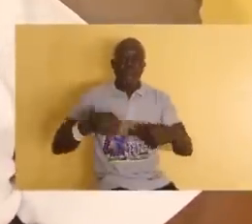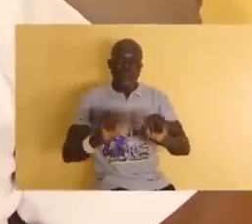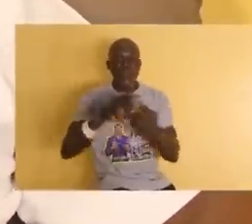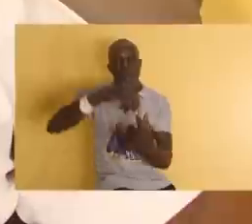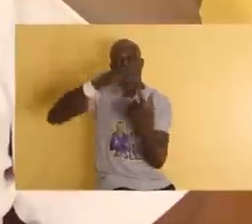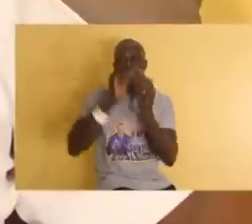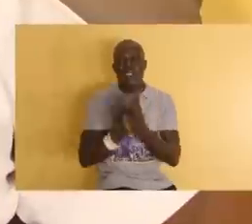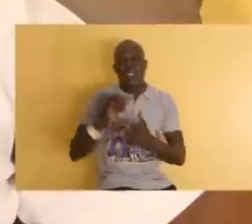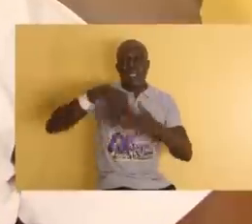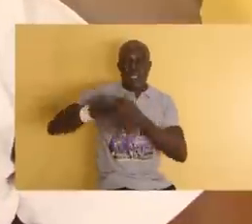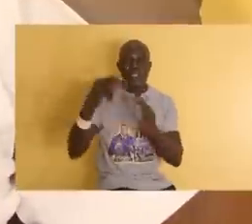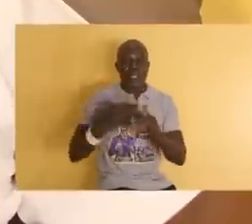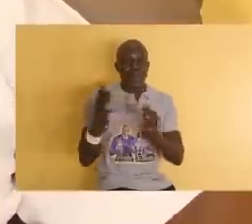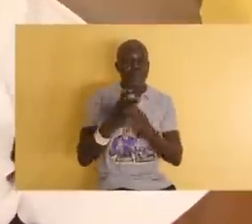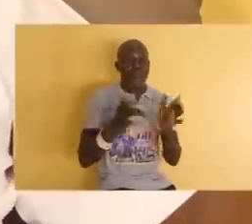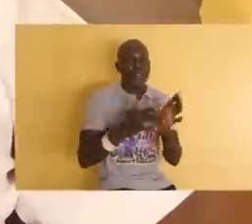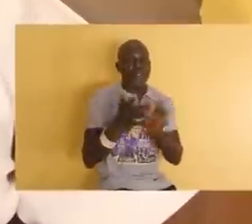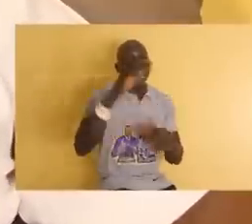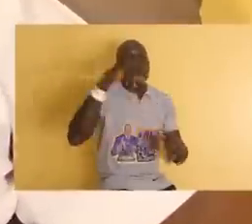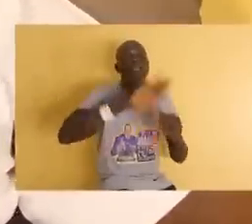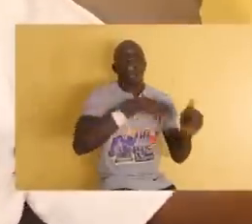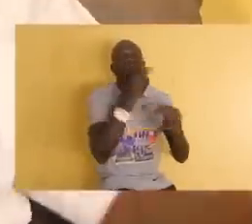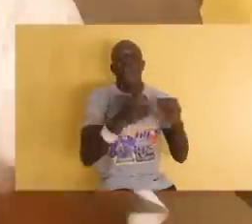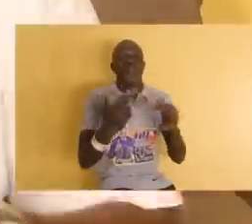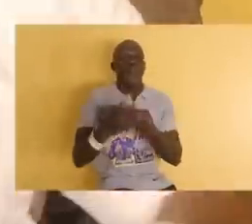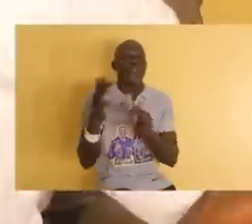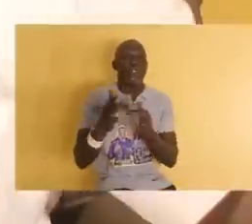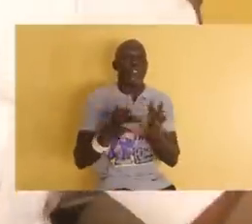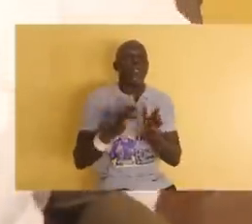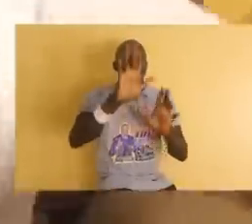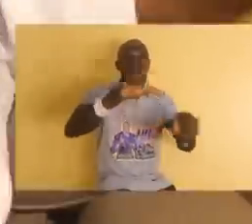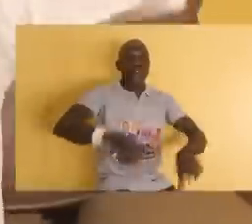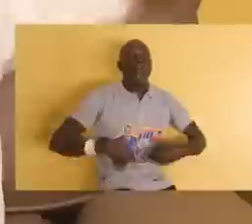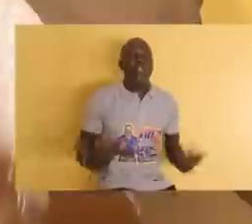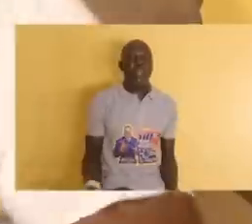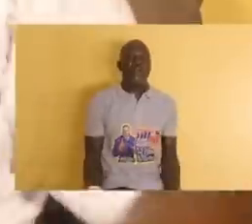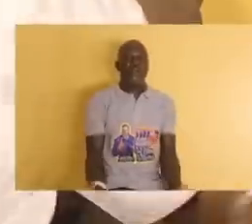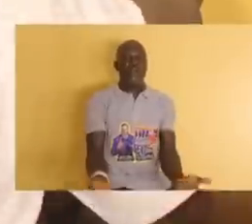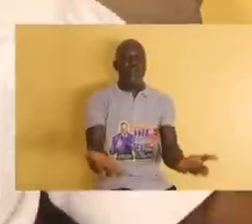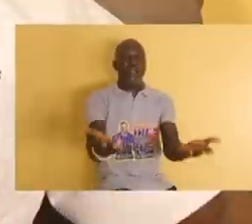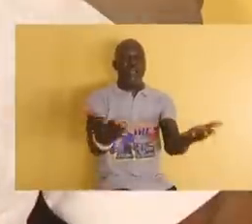me. Red Devon, I am. I am mad today. And